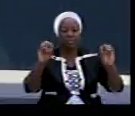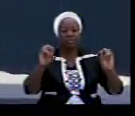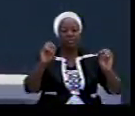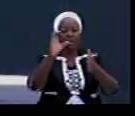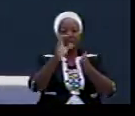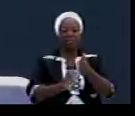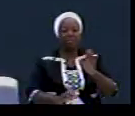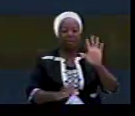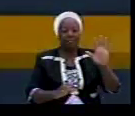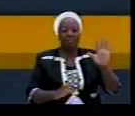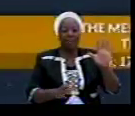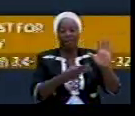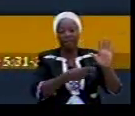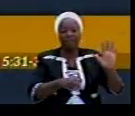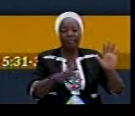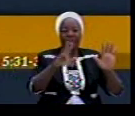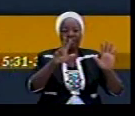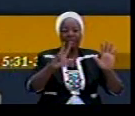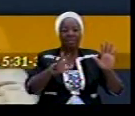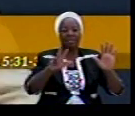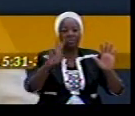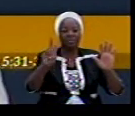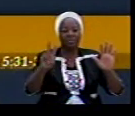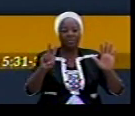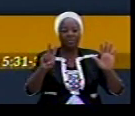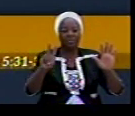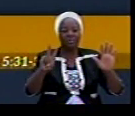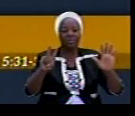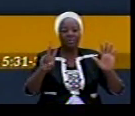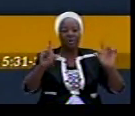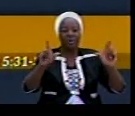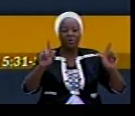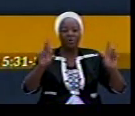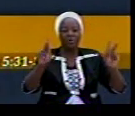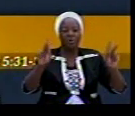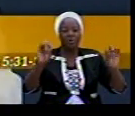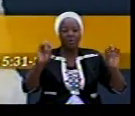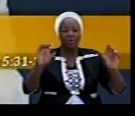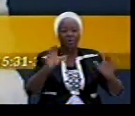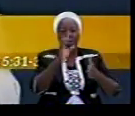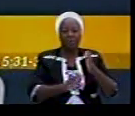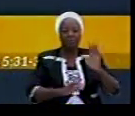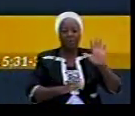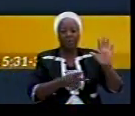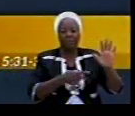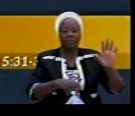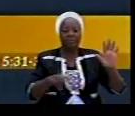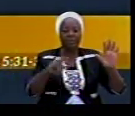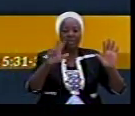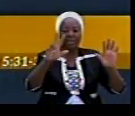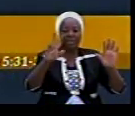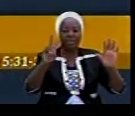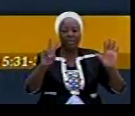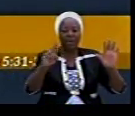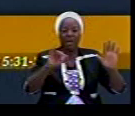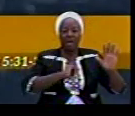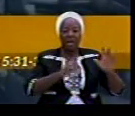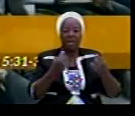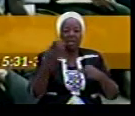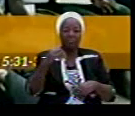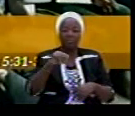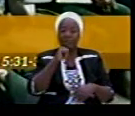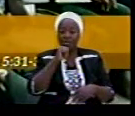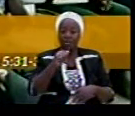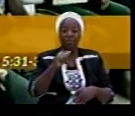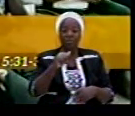verse 32. Luke chapter 5, verse 32. I came not to call